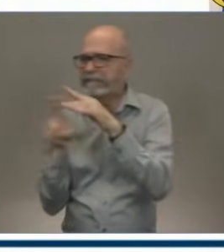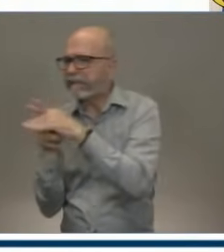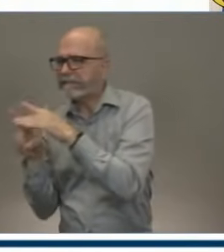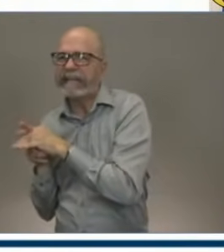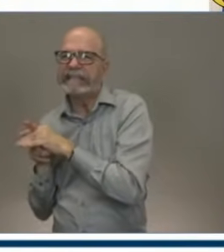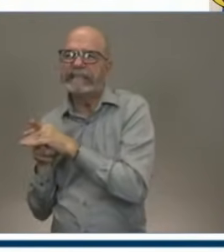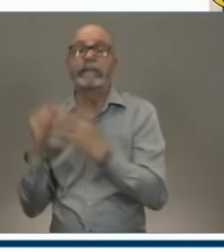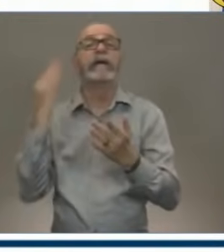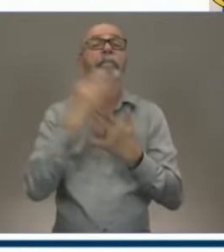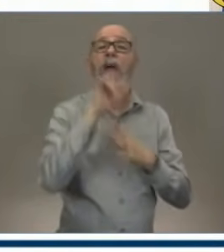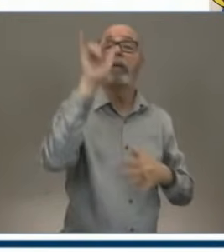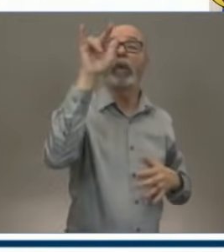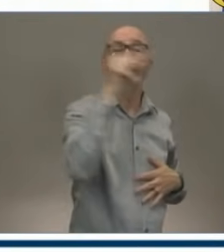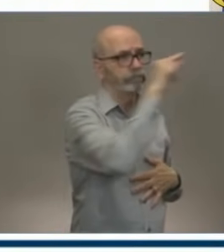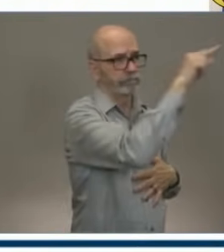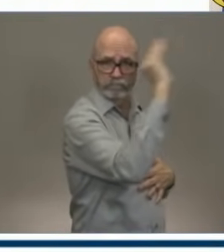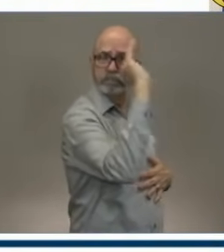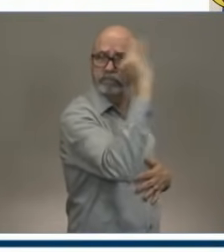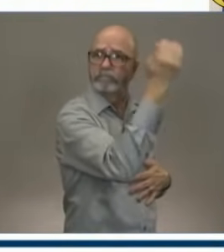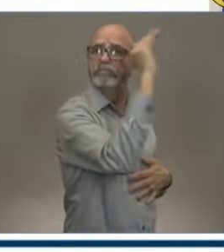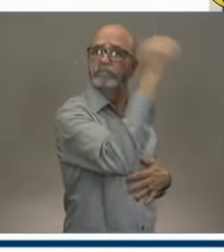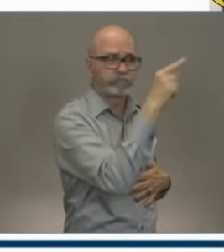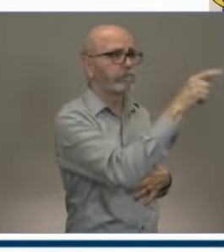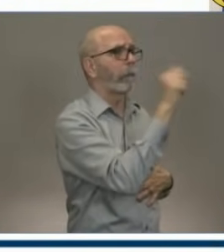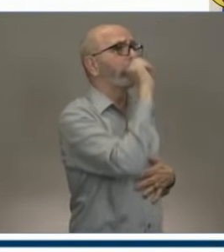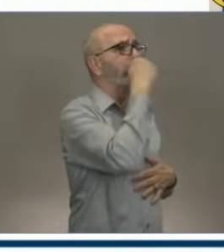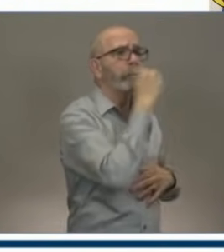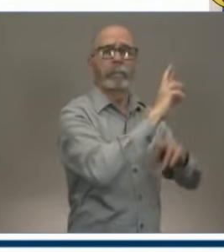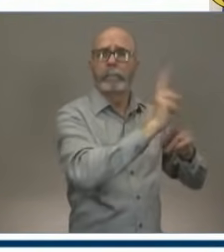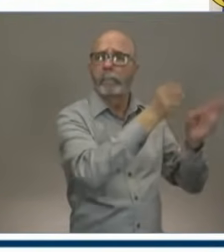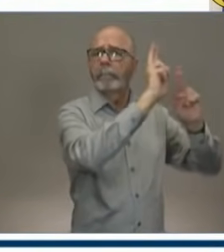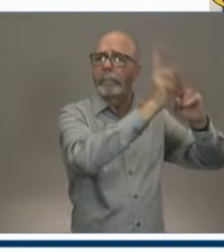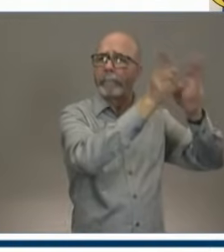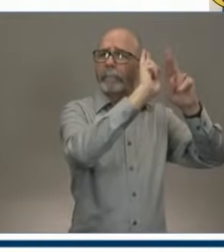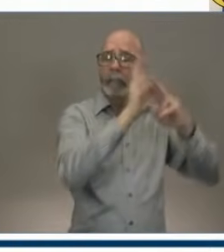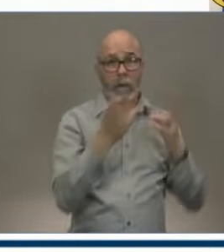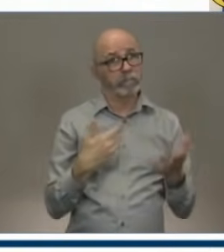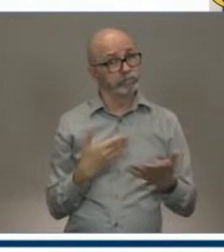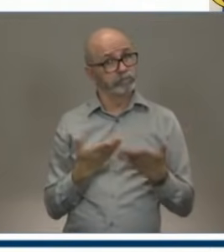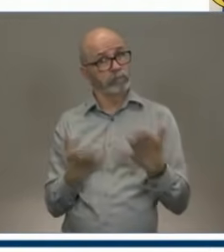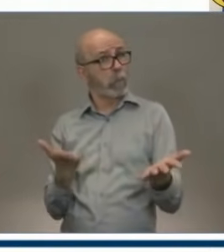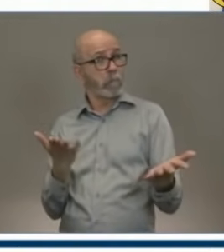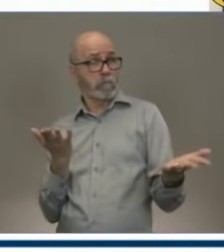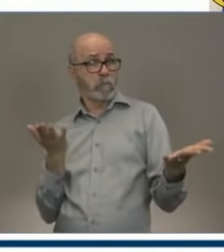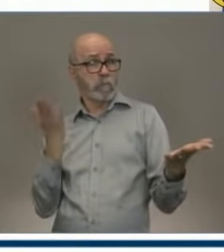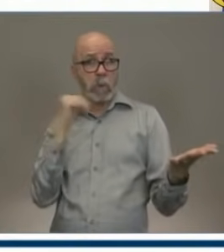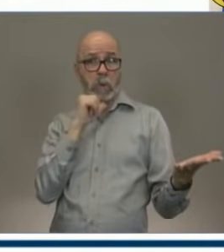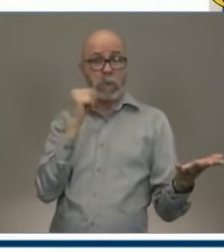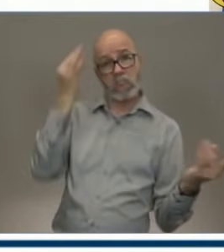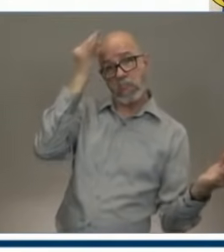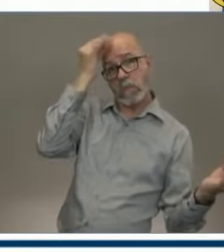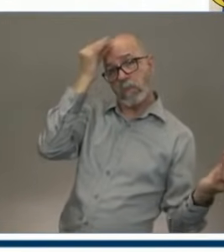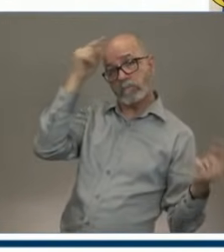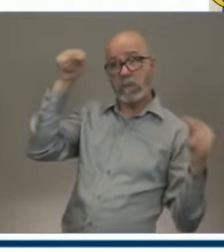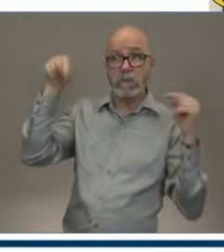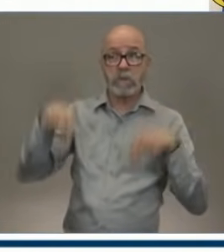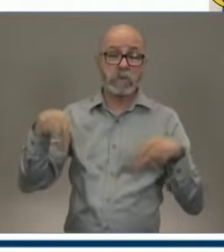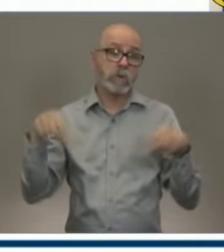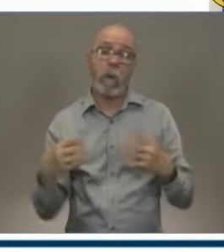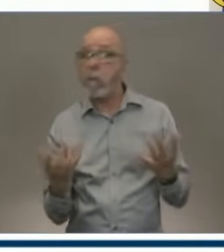into the province, is testing at the airport something that you're revisiting? So there